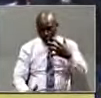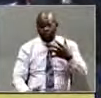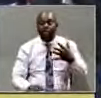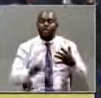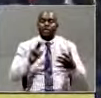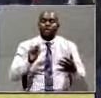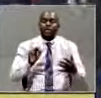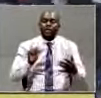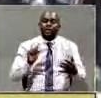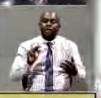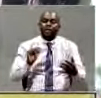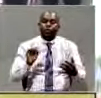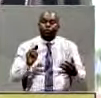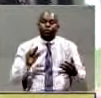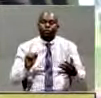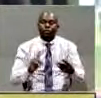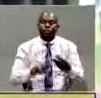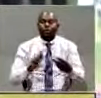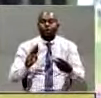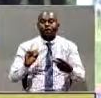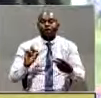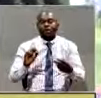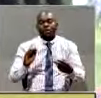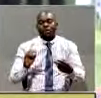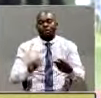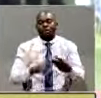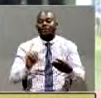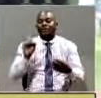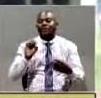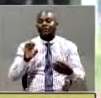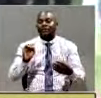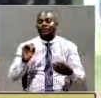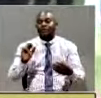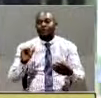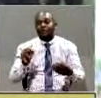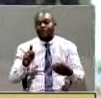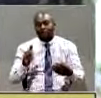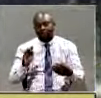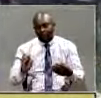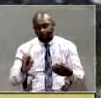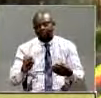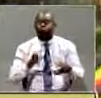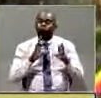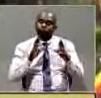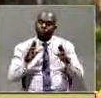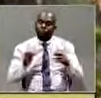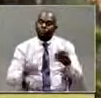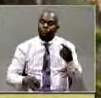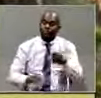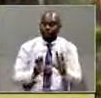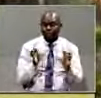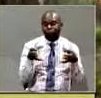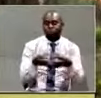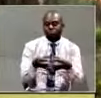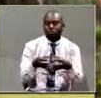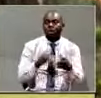Nashimuri, Sajid Serunjoji, Baron Nambale, Zdane Sekamati, and Jenson Van Helpen are optimistic. I think as a team we're very